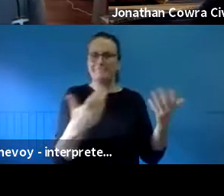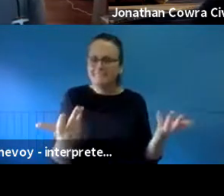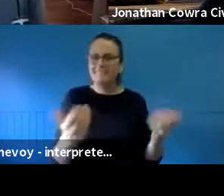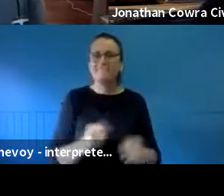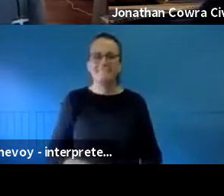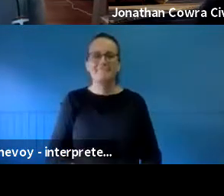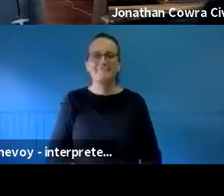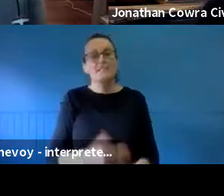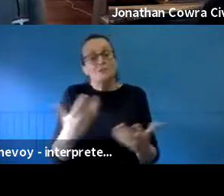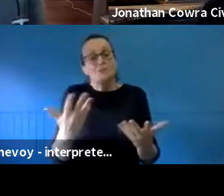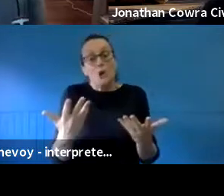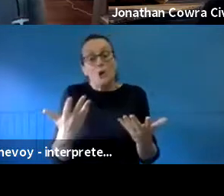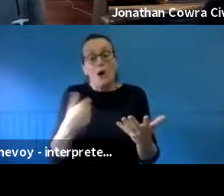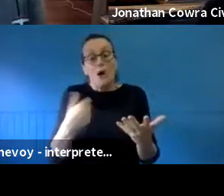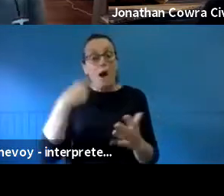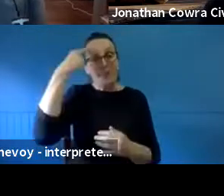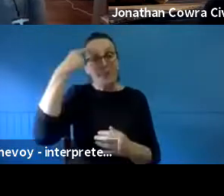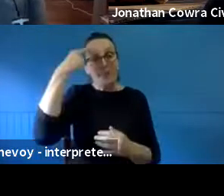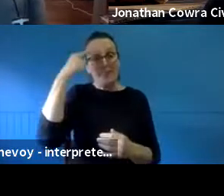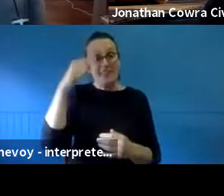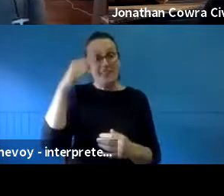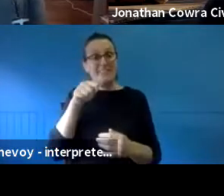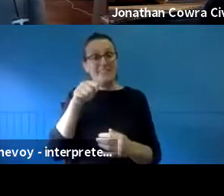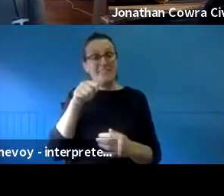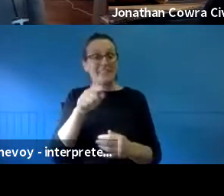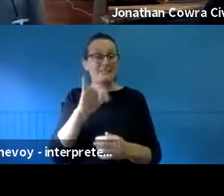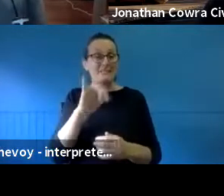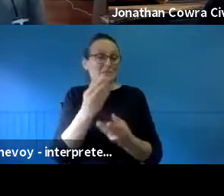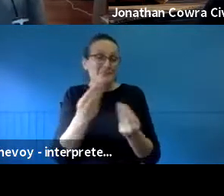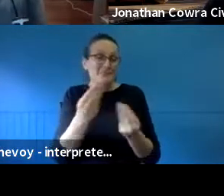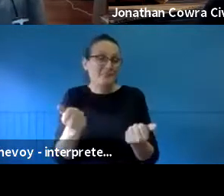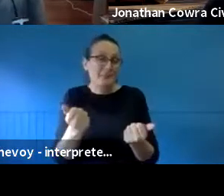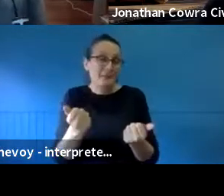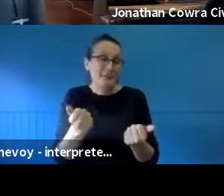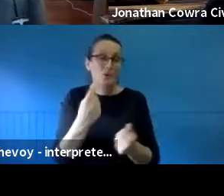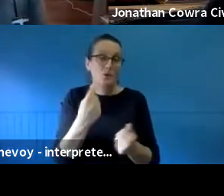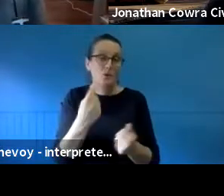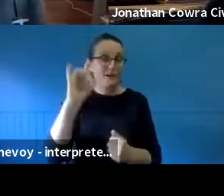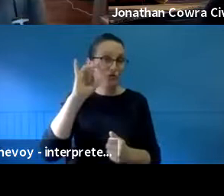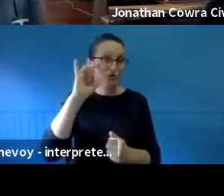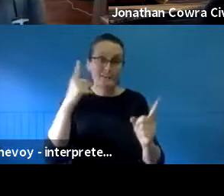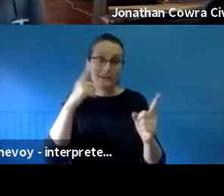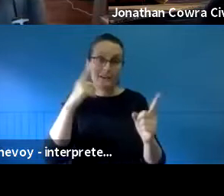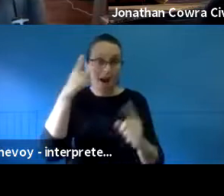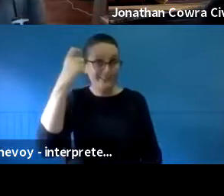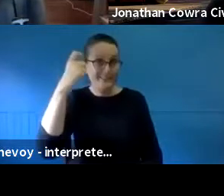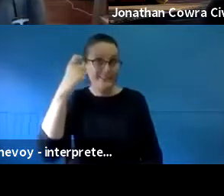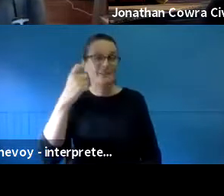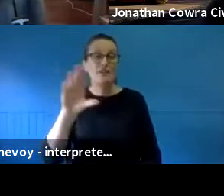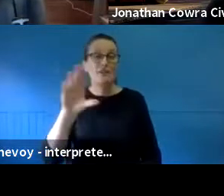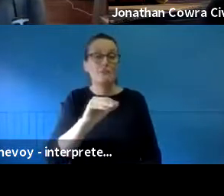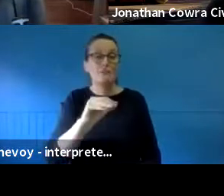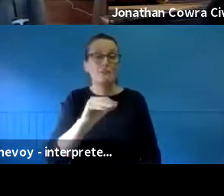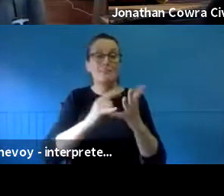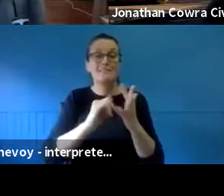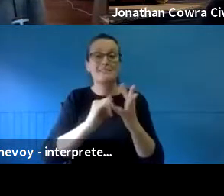Yes, so I think that's probably something. I mean, one of the crazy ideas that kind of came out, I think, of the session that we did